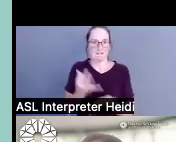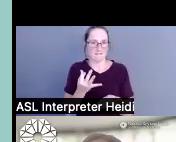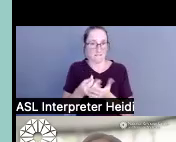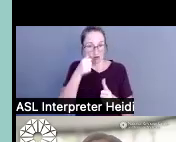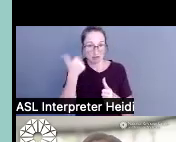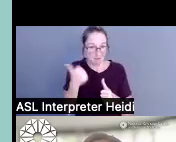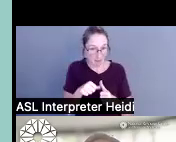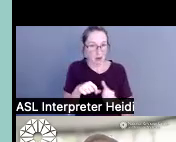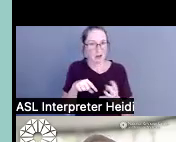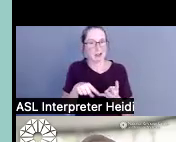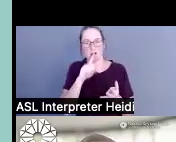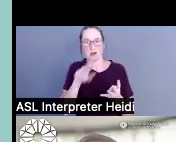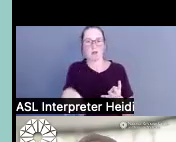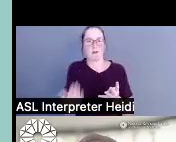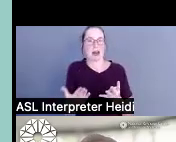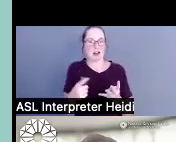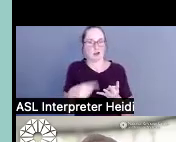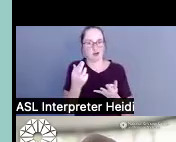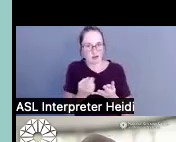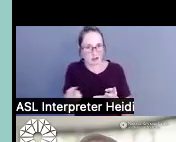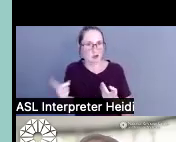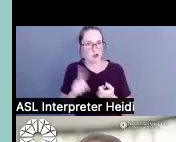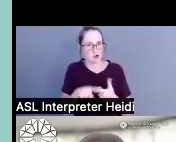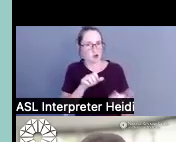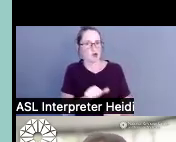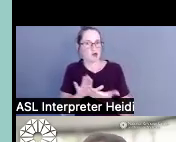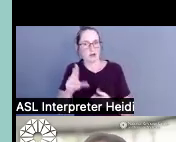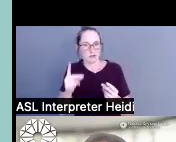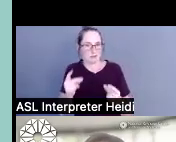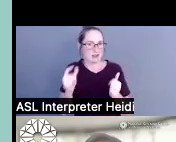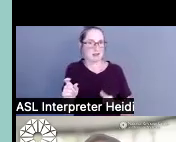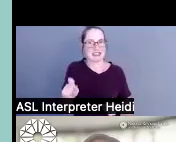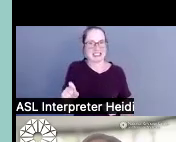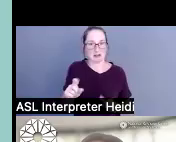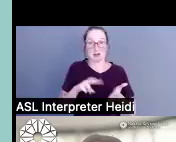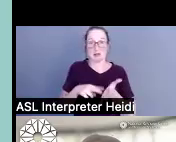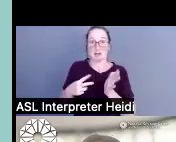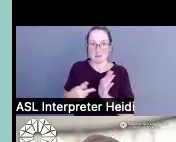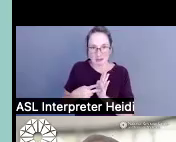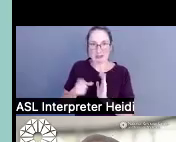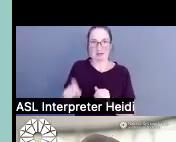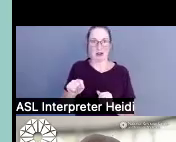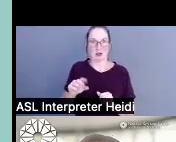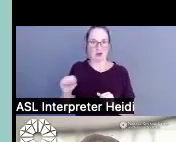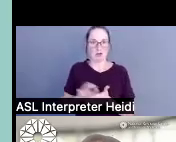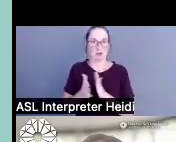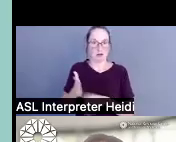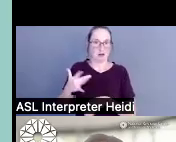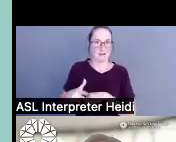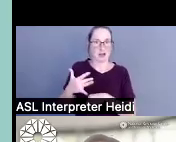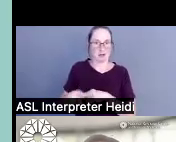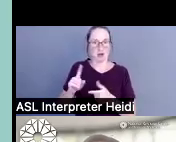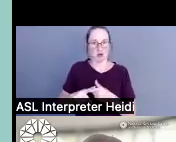this is providing resources to address their immediate needs, which means it has to be made available